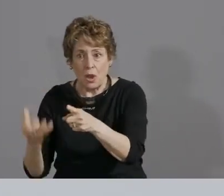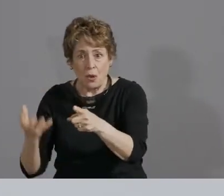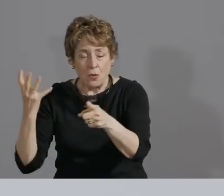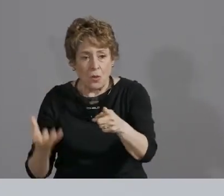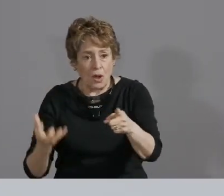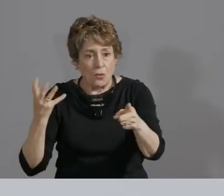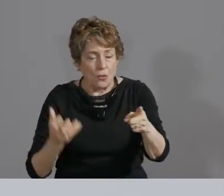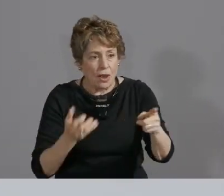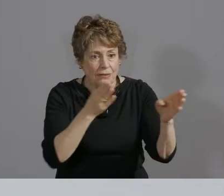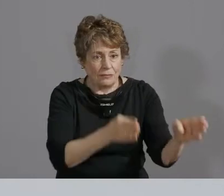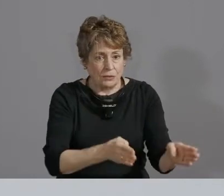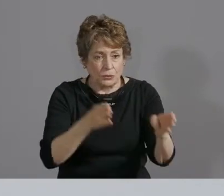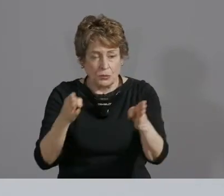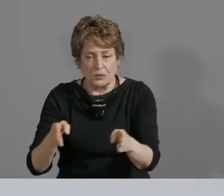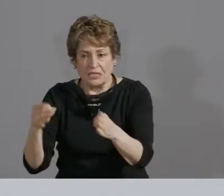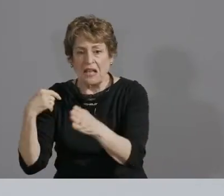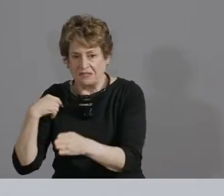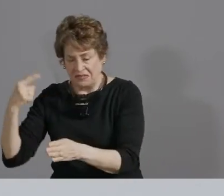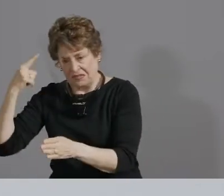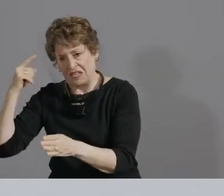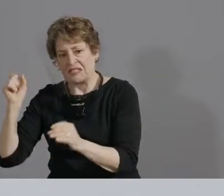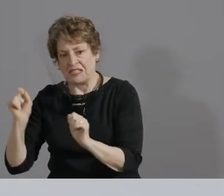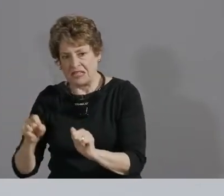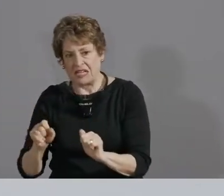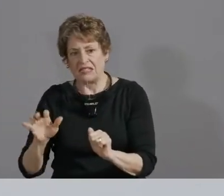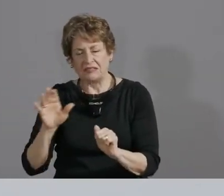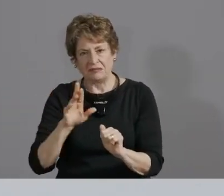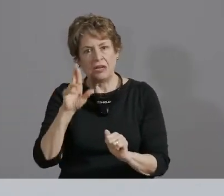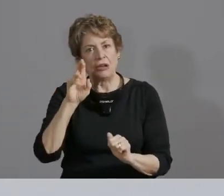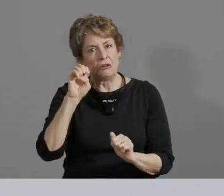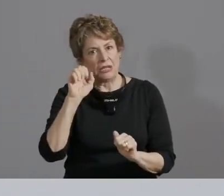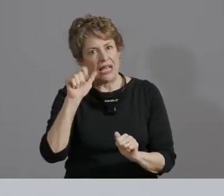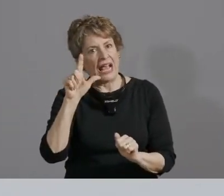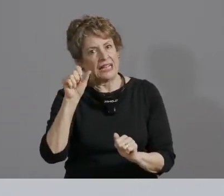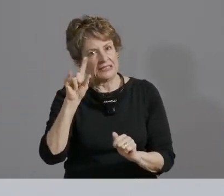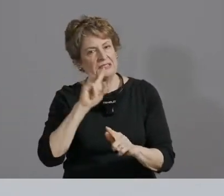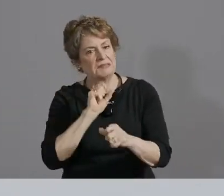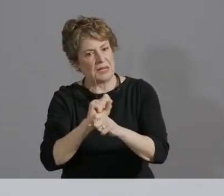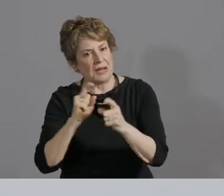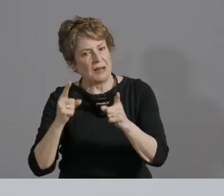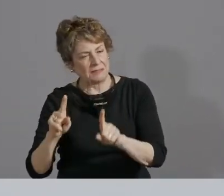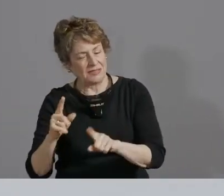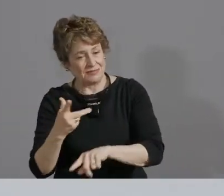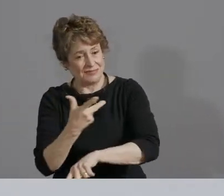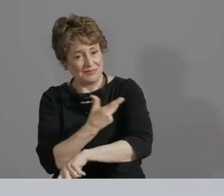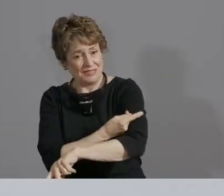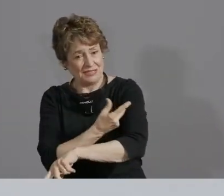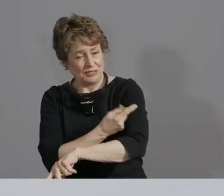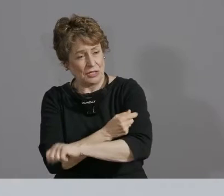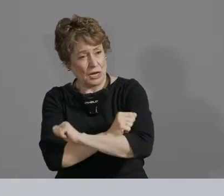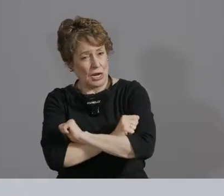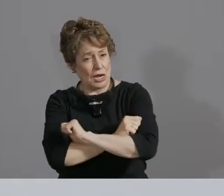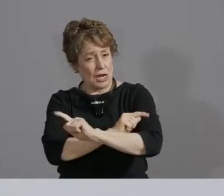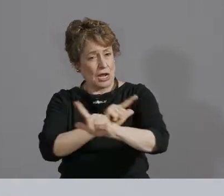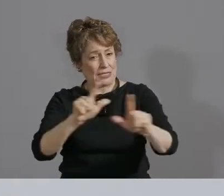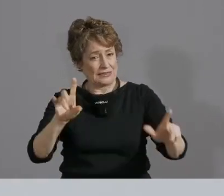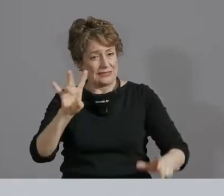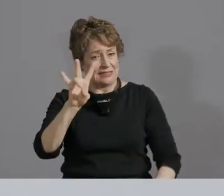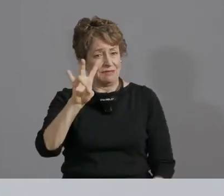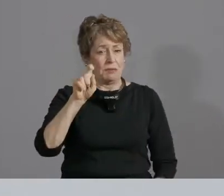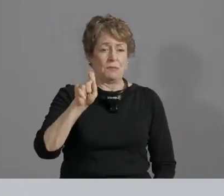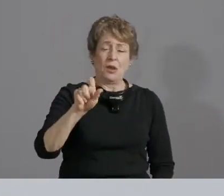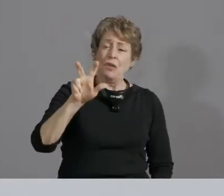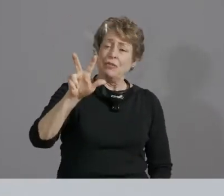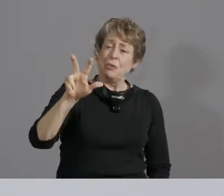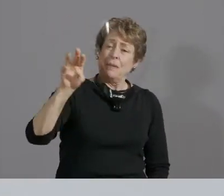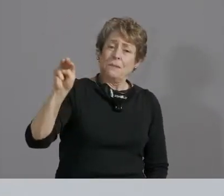wanted to vaccinate all, 7.3 million Arizonans, right now we would need 2 doses for